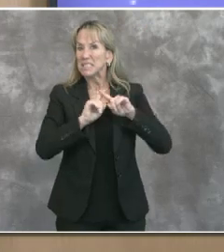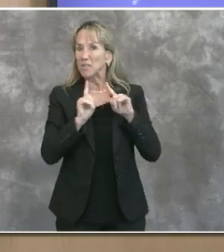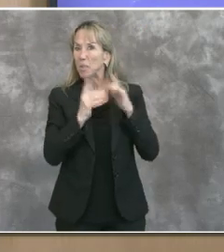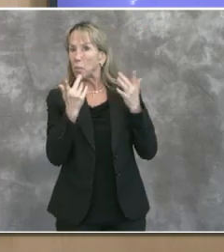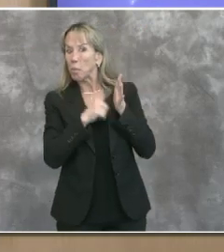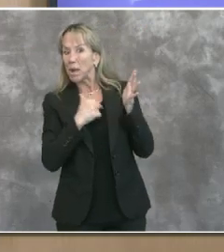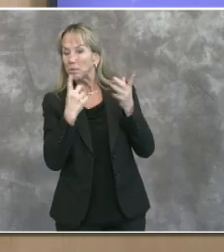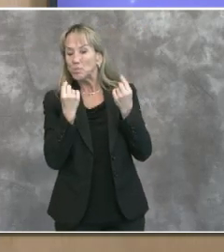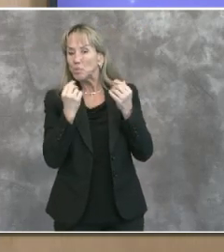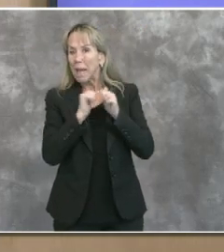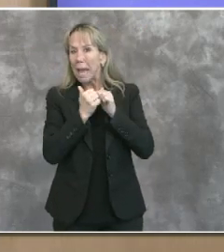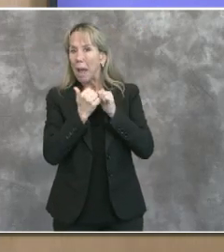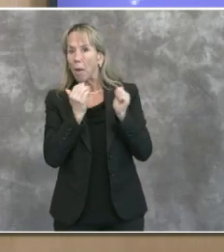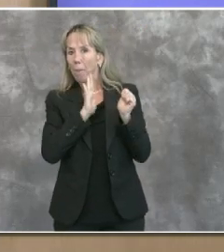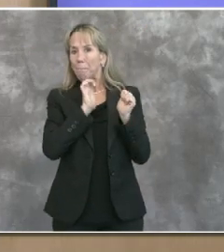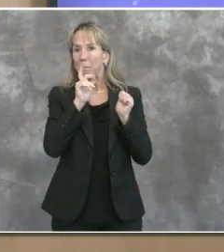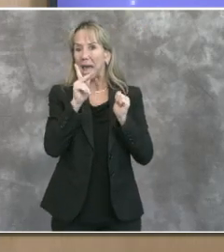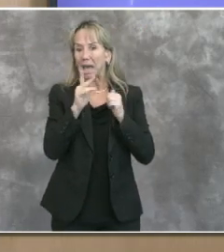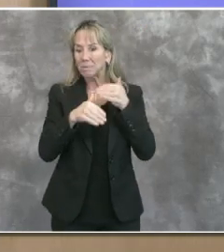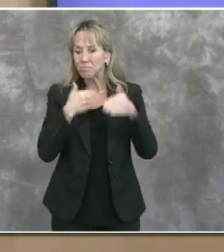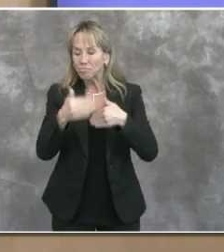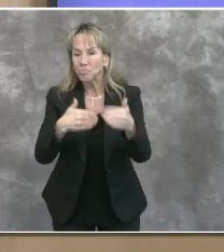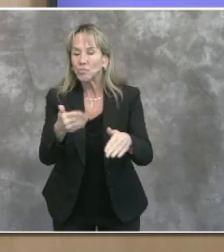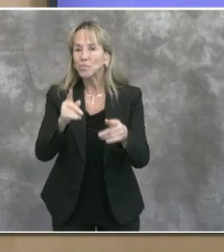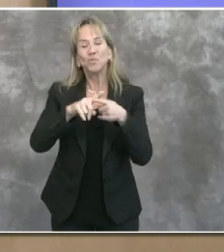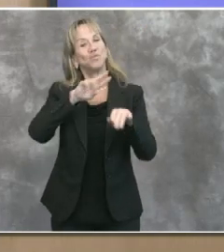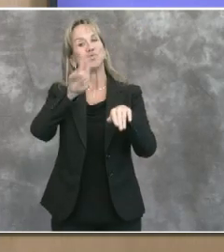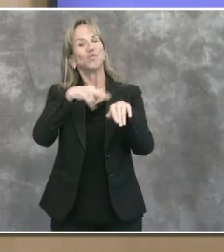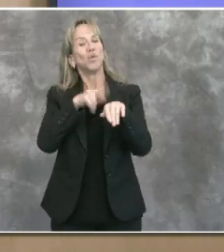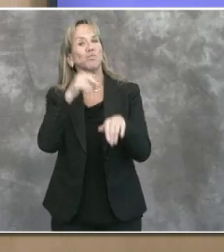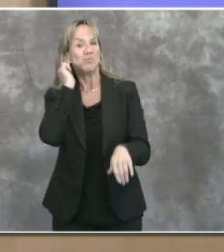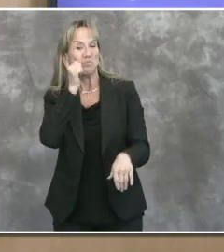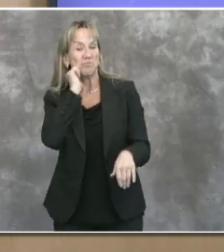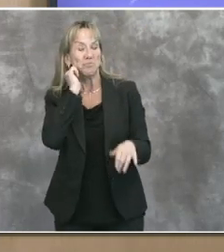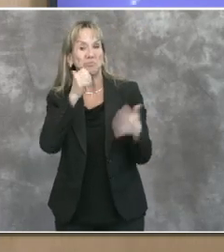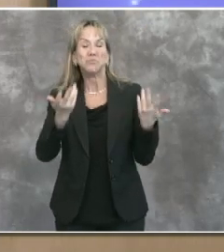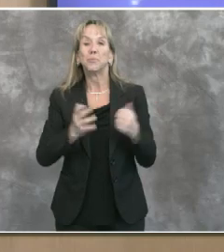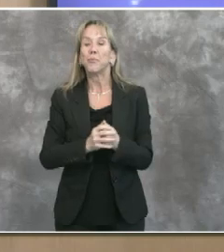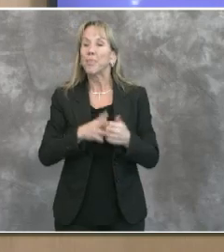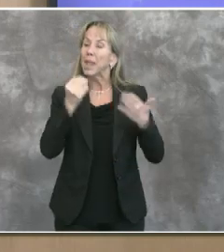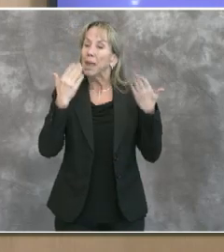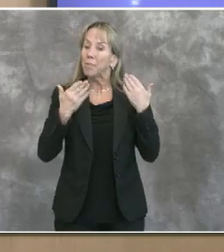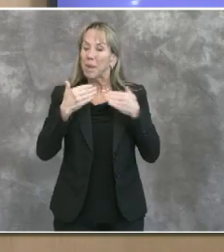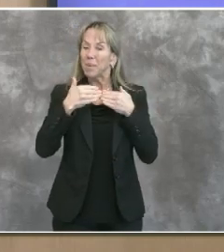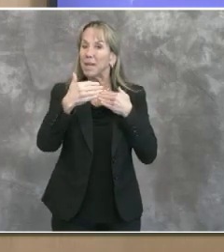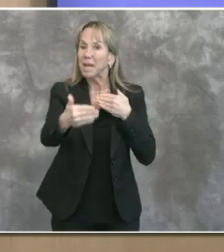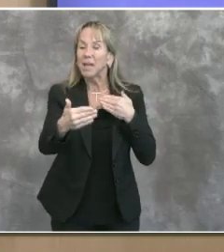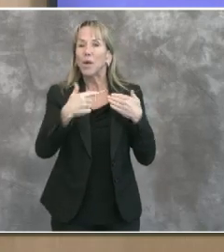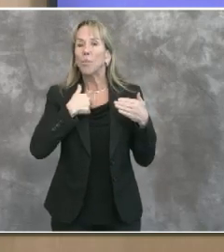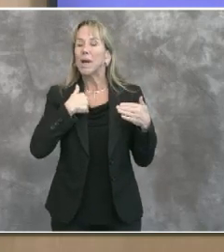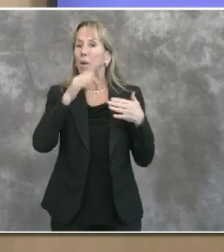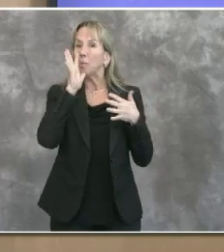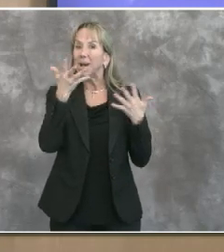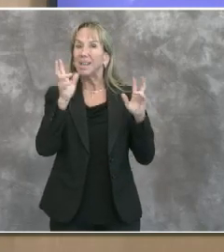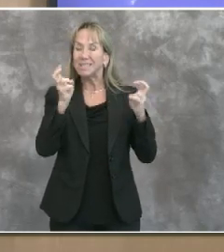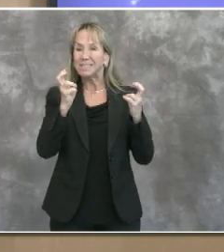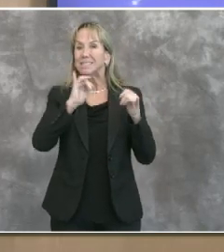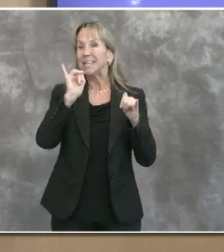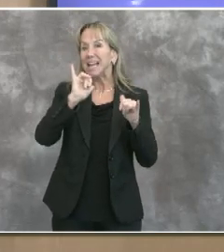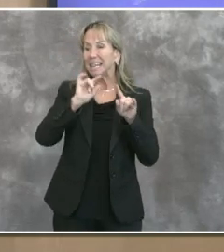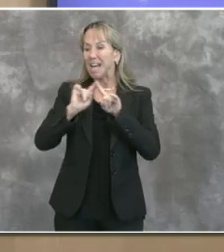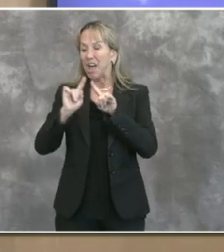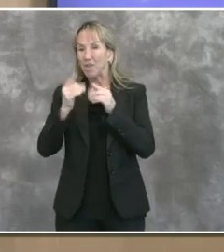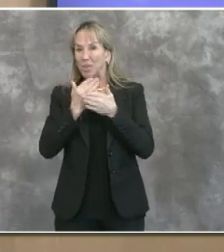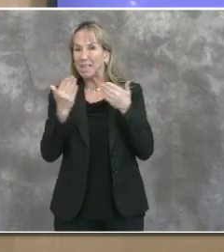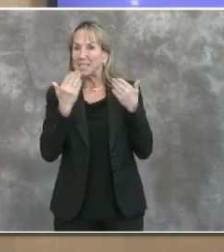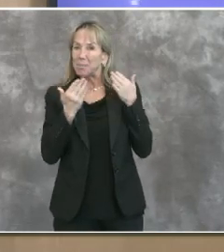into the future, and as we move into potential future phases, which might include in the future the scaling back of non-pharmacological